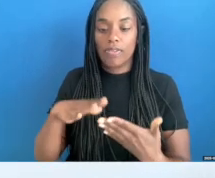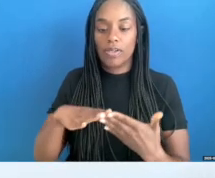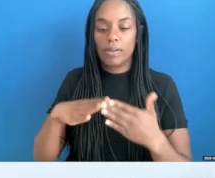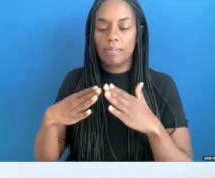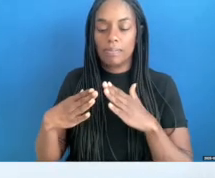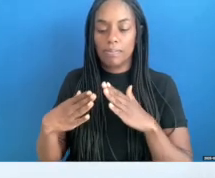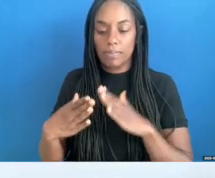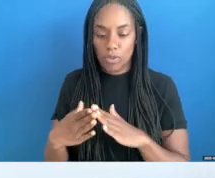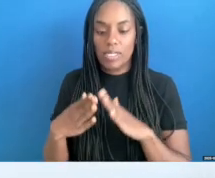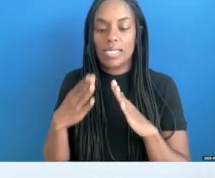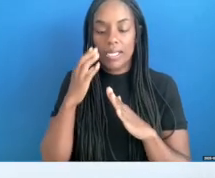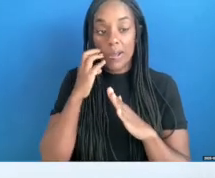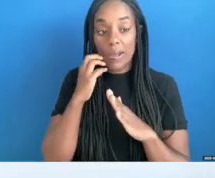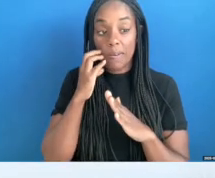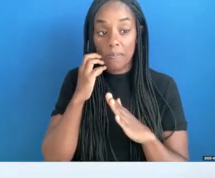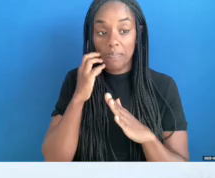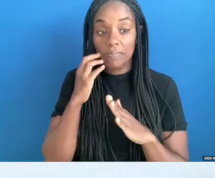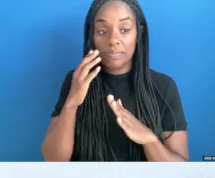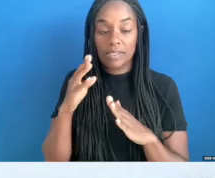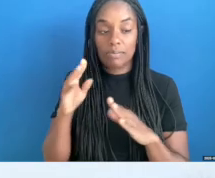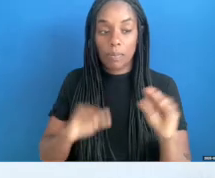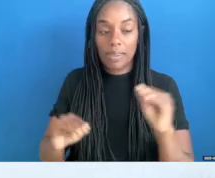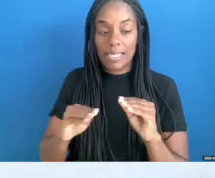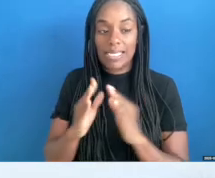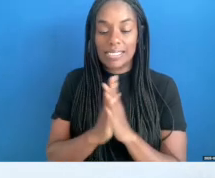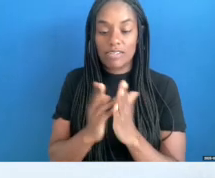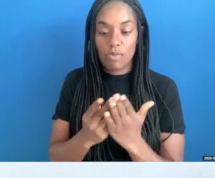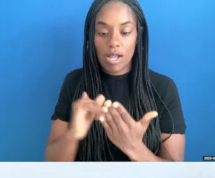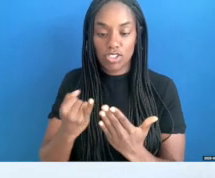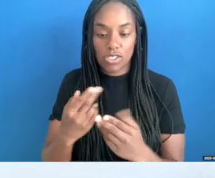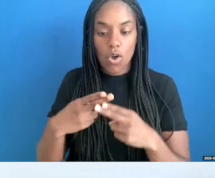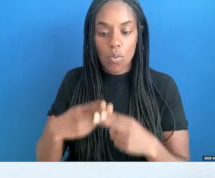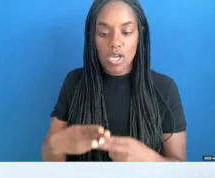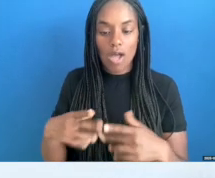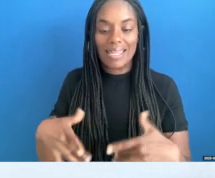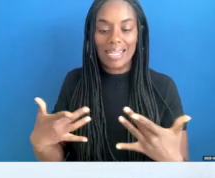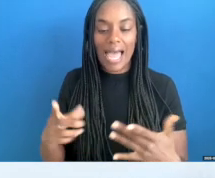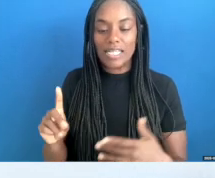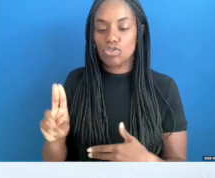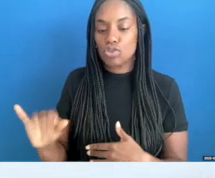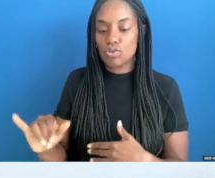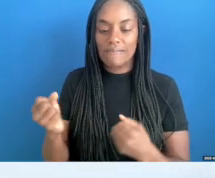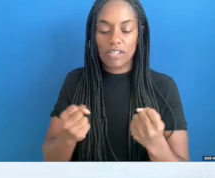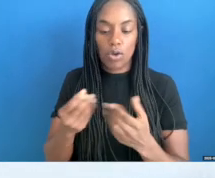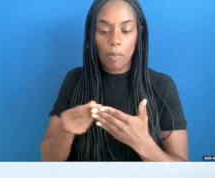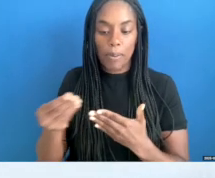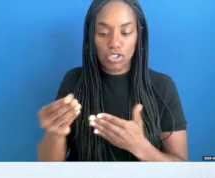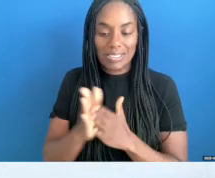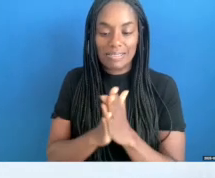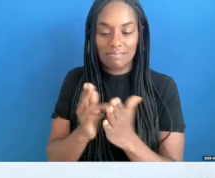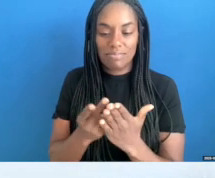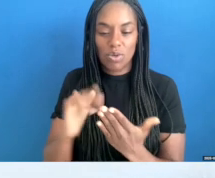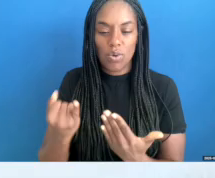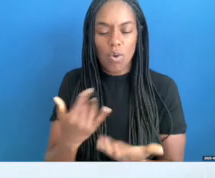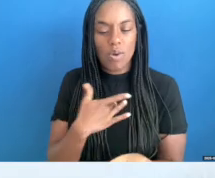projects as light-duty vehicle purchase incentive projects. We thought that individual mobility more easily